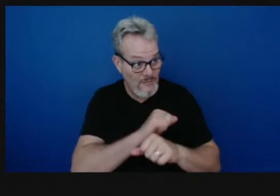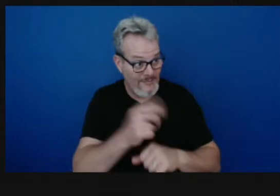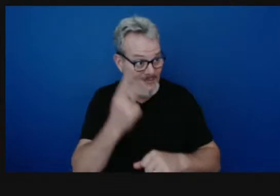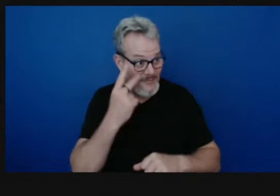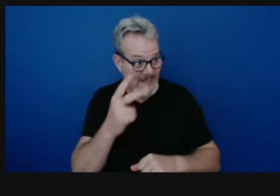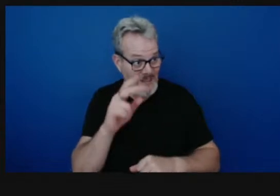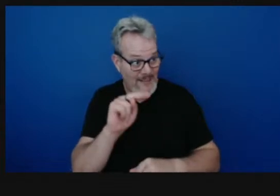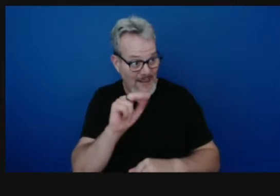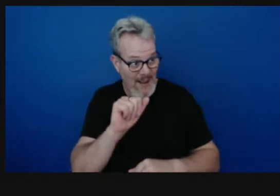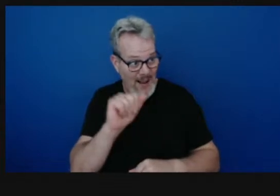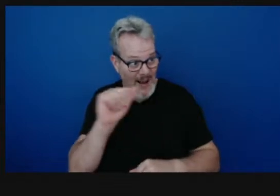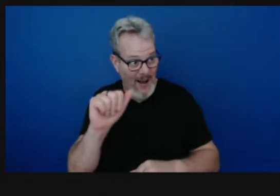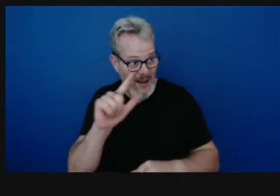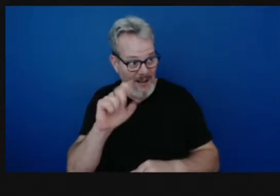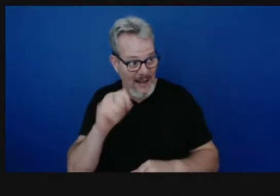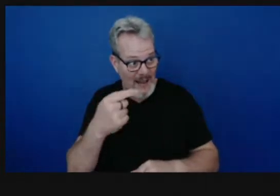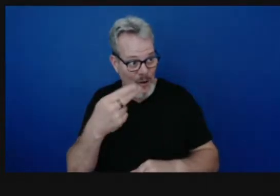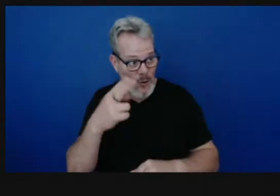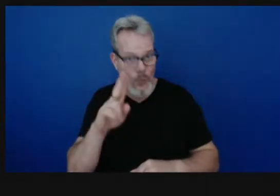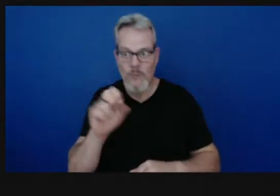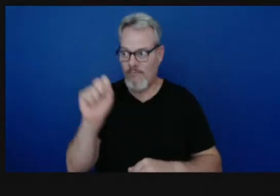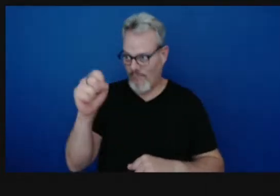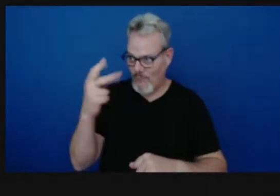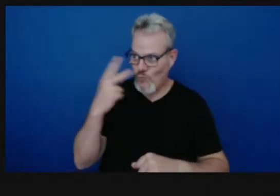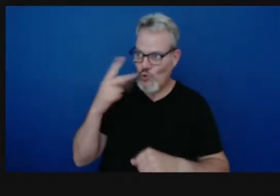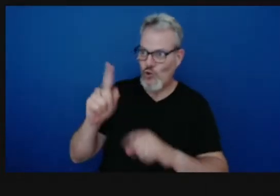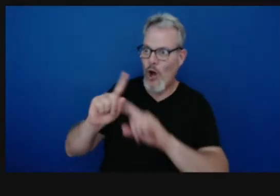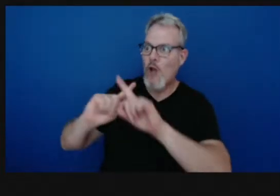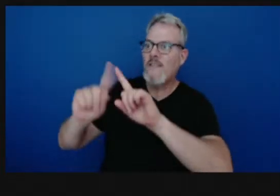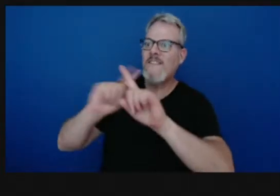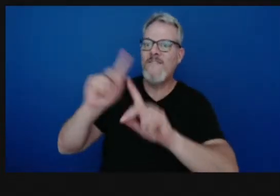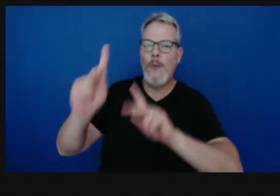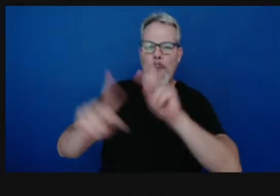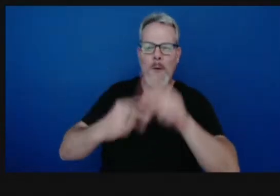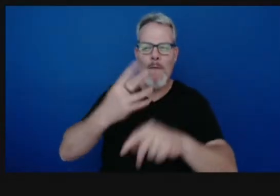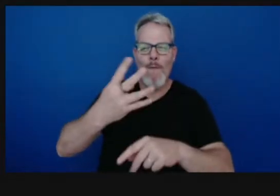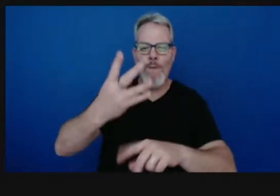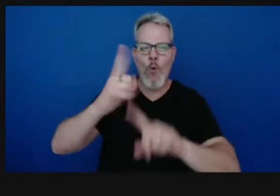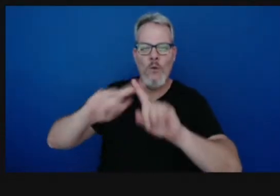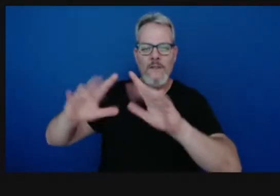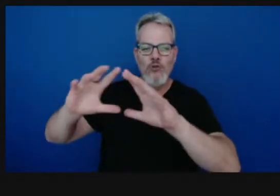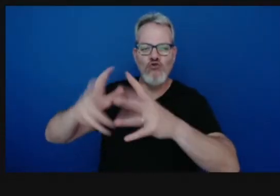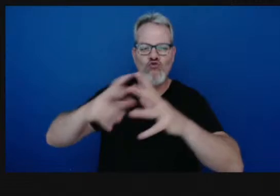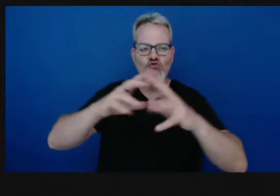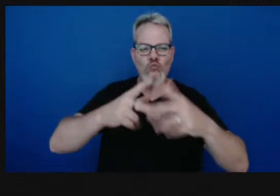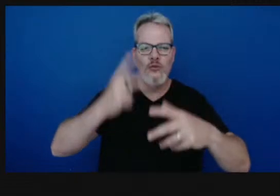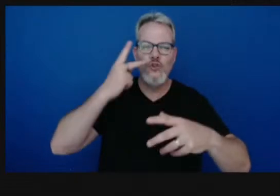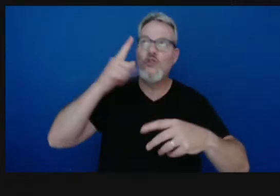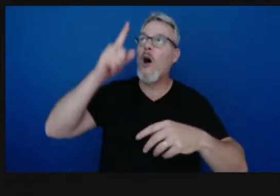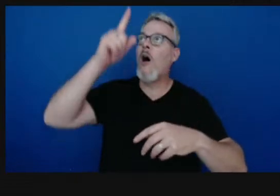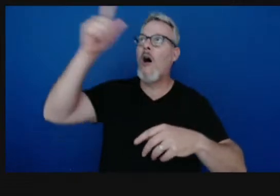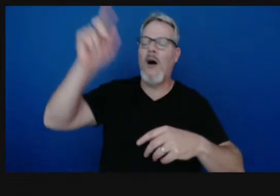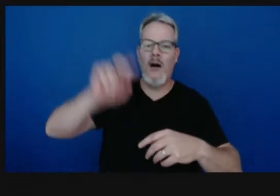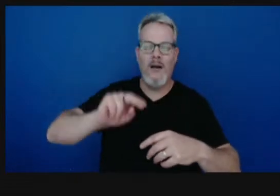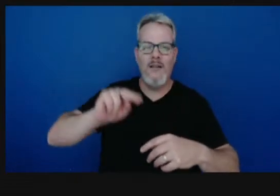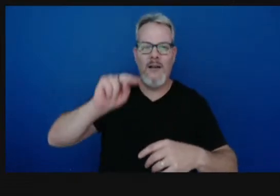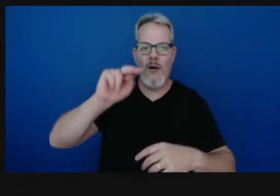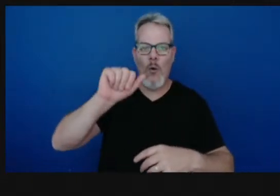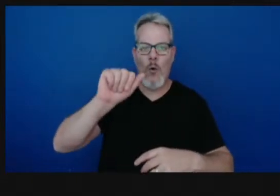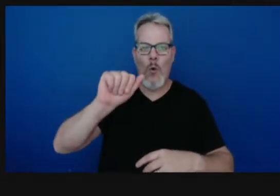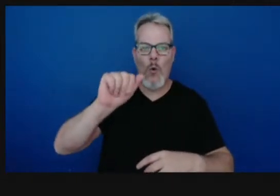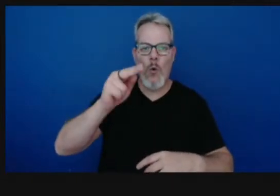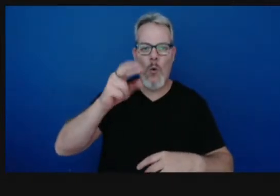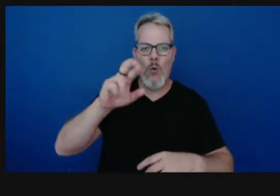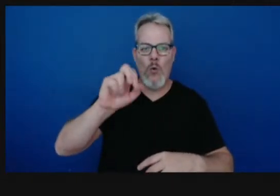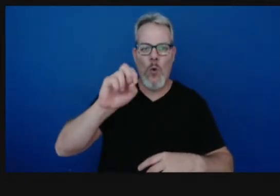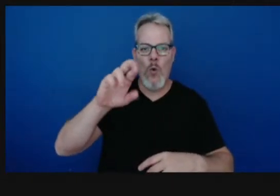3 different sets of photos, maybe 4 different sets of people being like, yeah, you could see it. It's faint. You got to do some exposure things, but it's there. You can see it with the naked